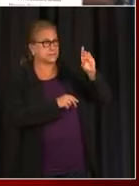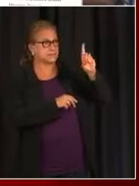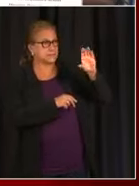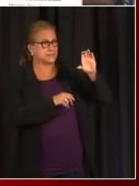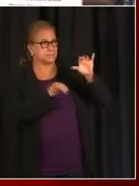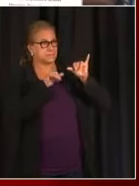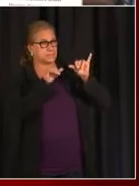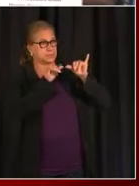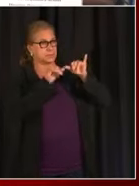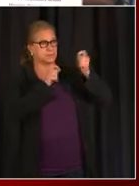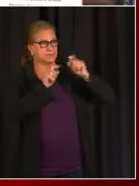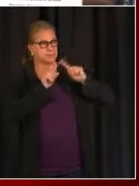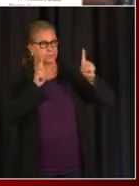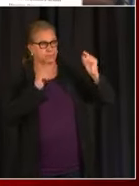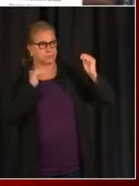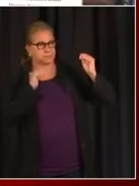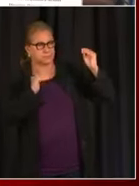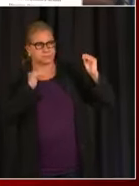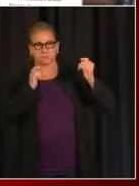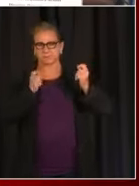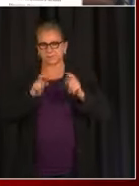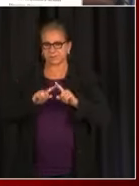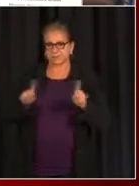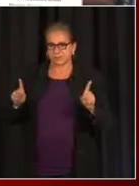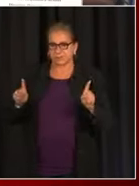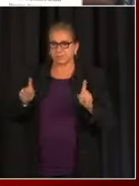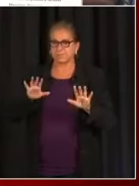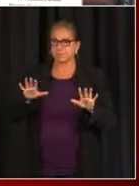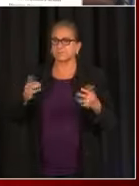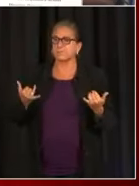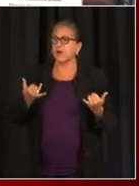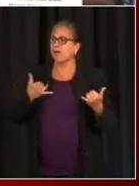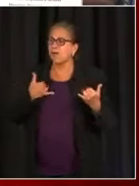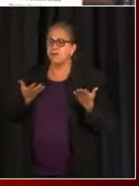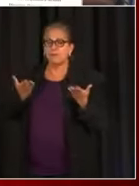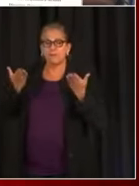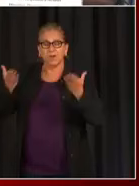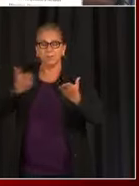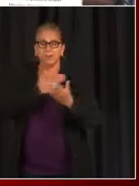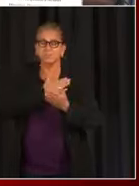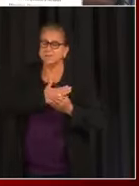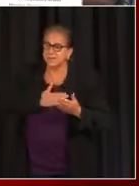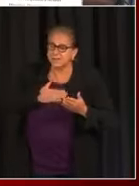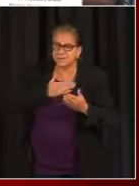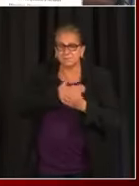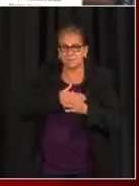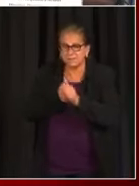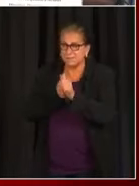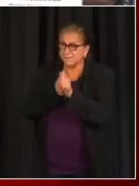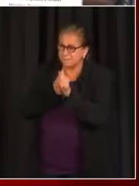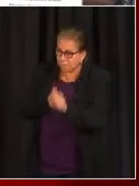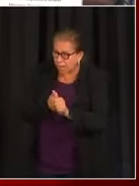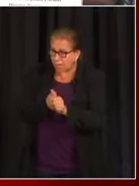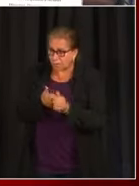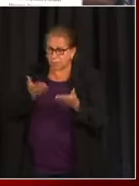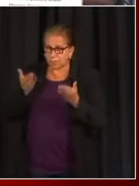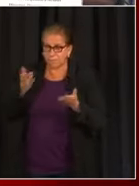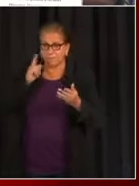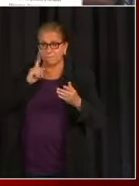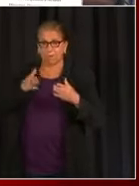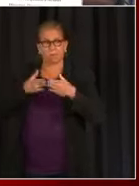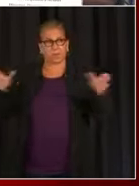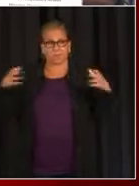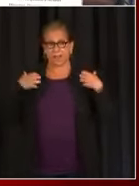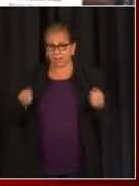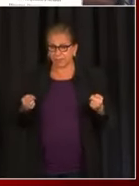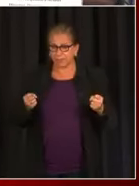visitors of the District of Columbia are advised to follow the recommendations of DC Health in terms of any mitigation strategies that may